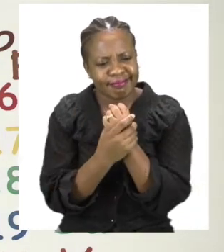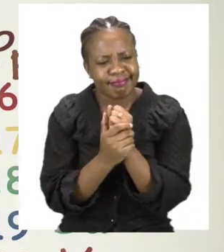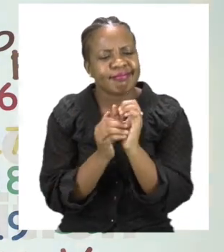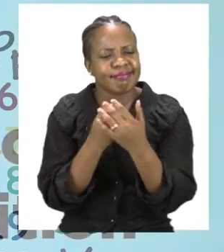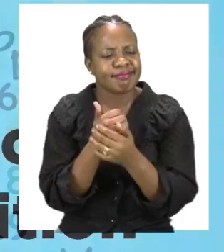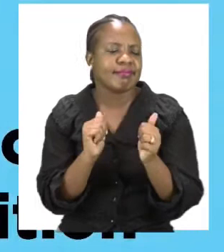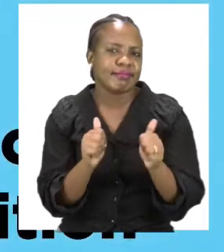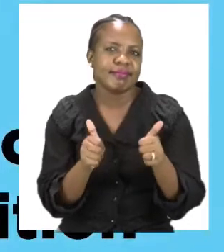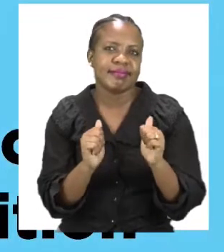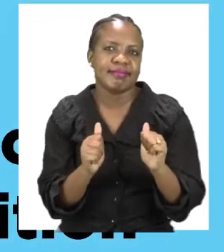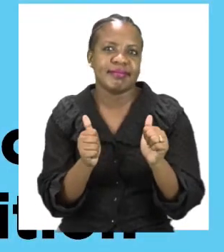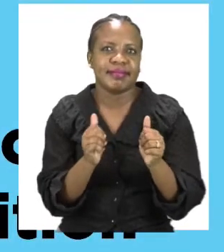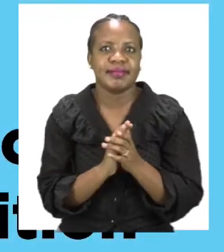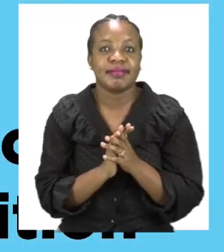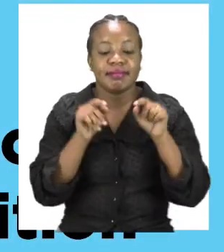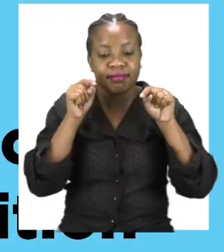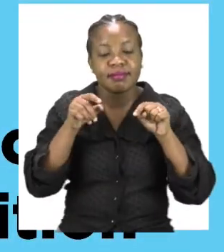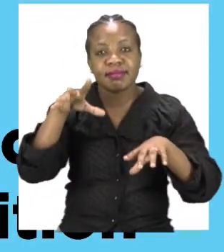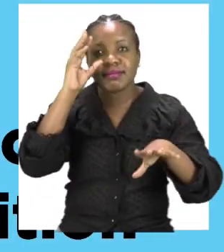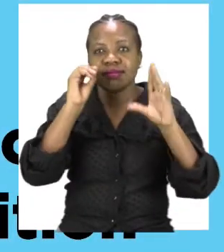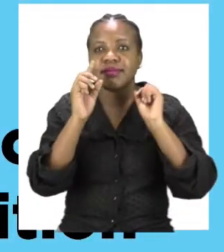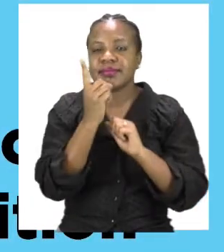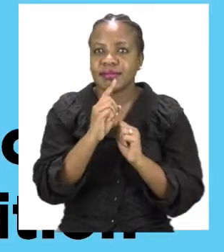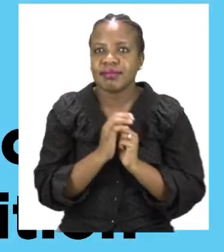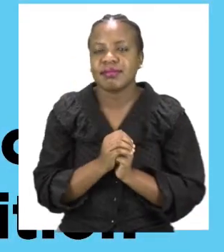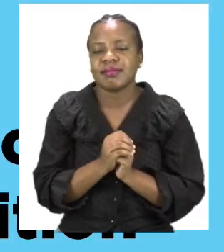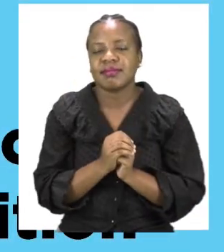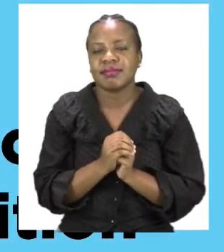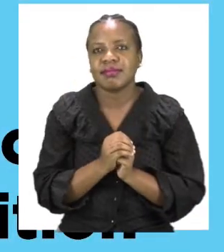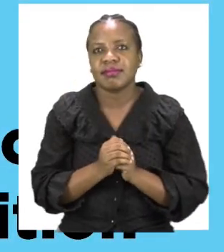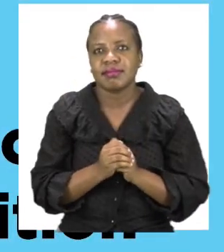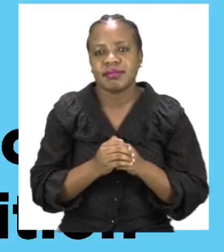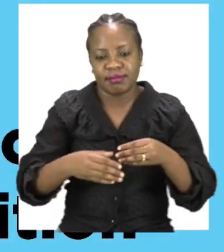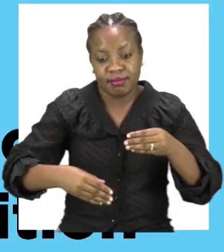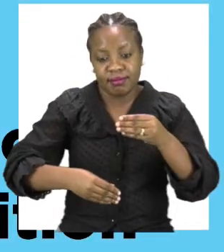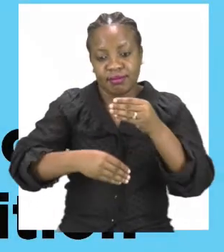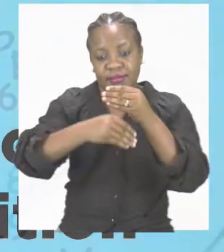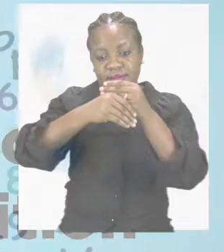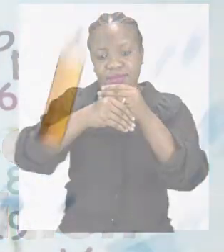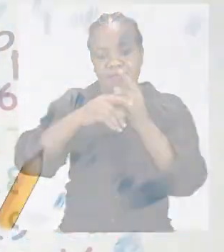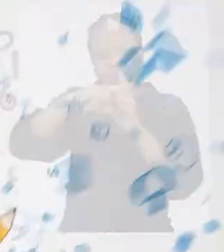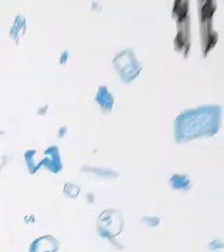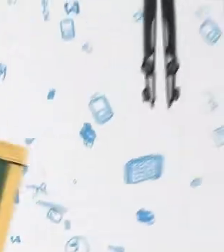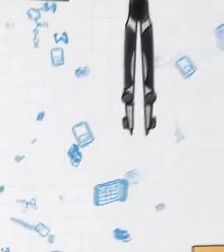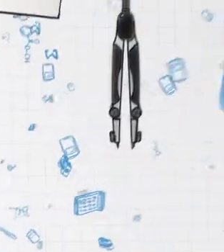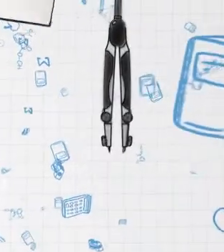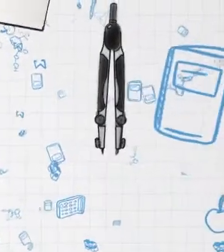Well done. For today's lesson, we will be talking about addition.